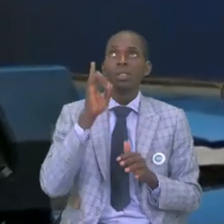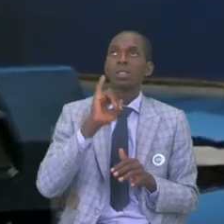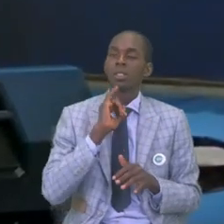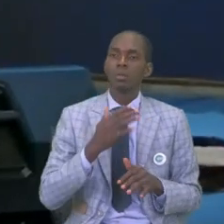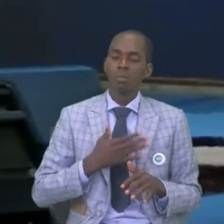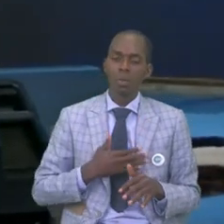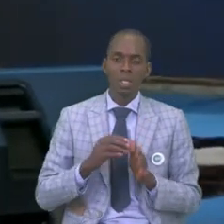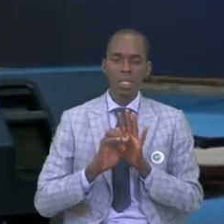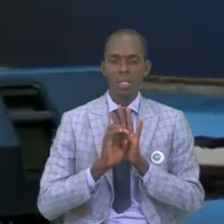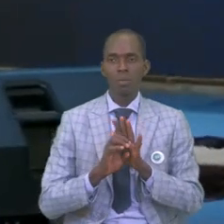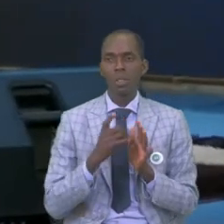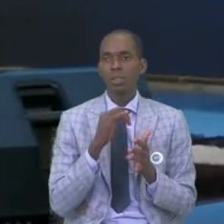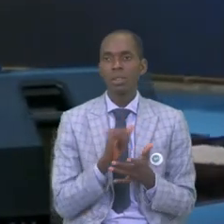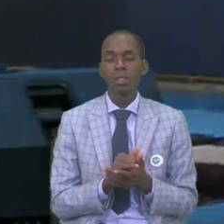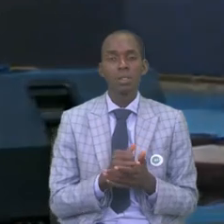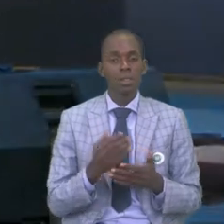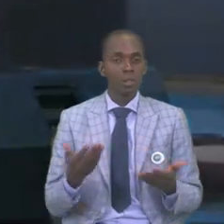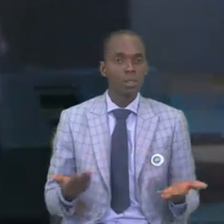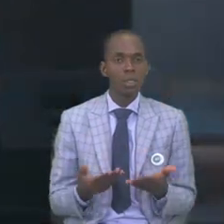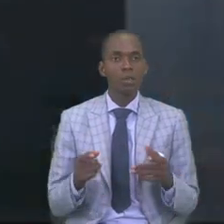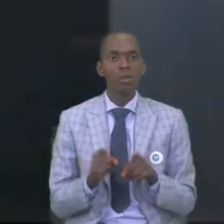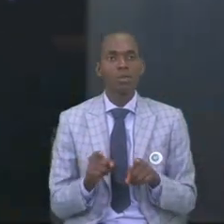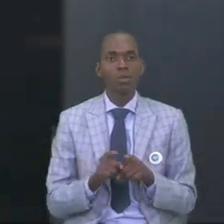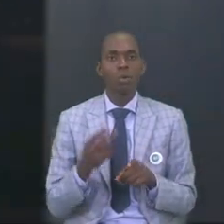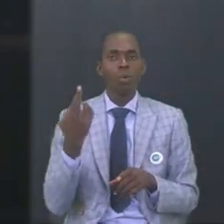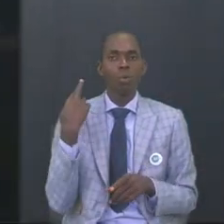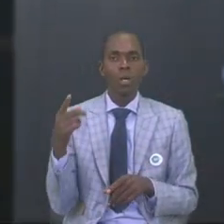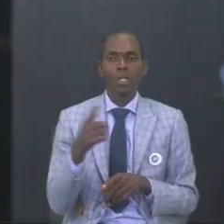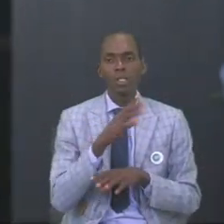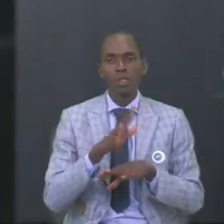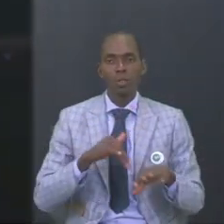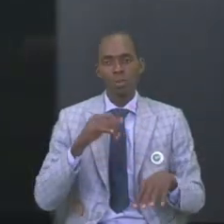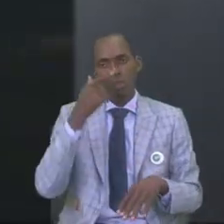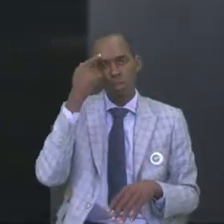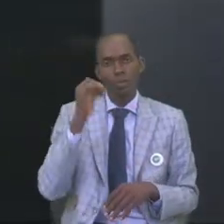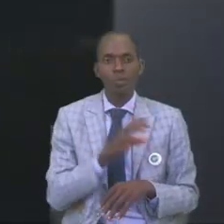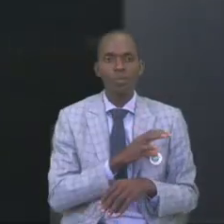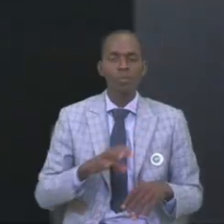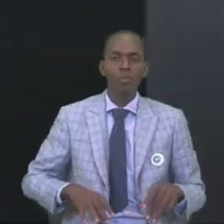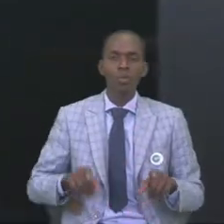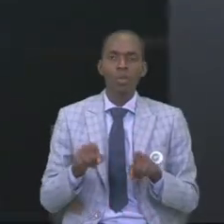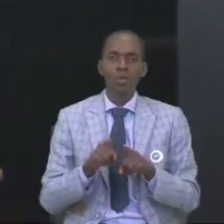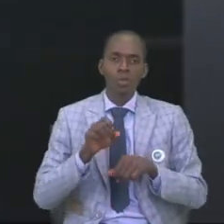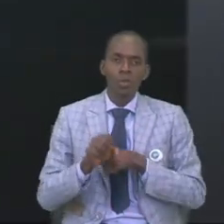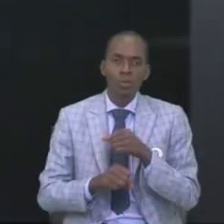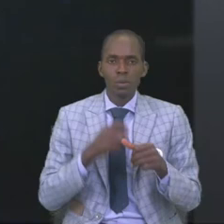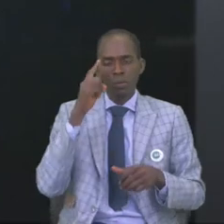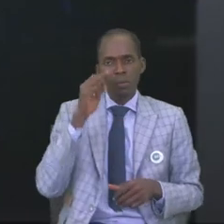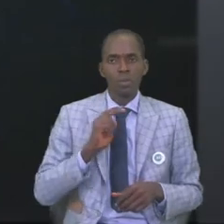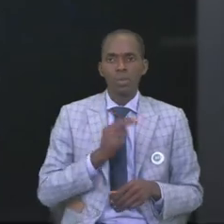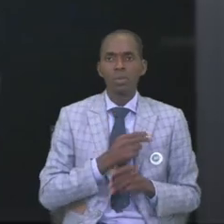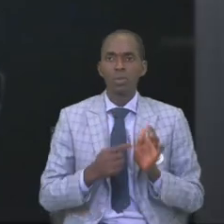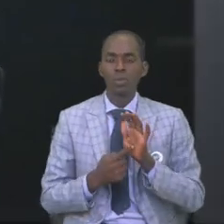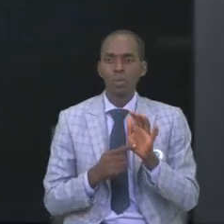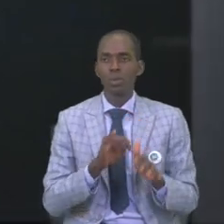he says, for even hereunto what ye called, because Christ also suffered for us, leaving us an